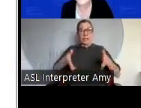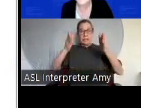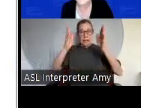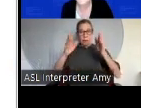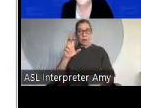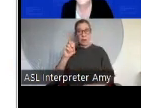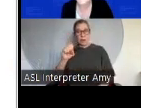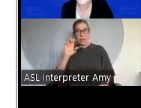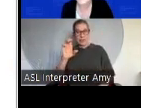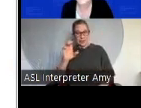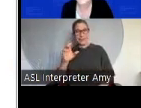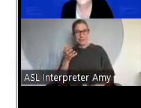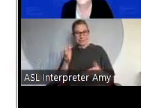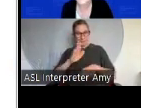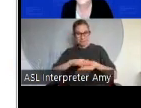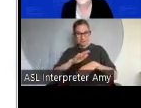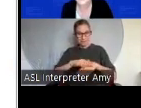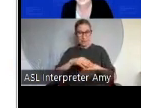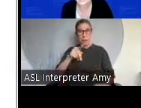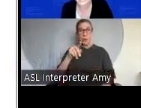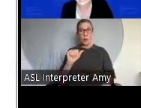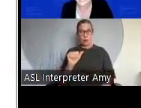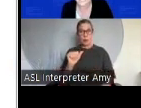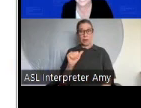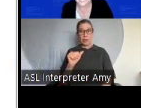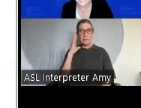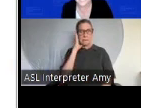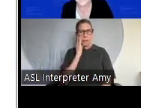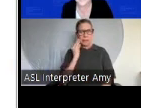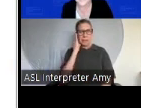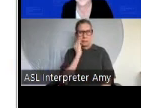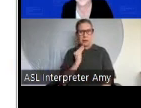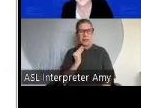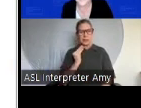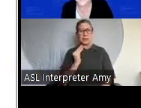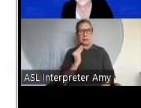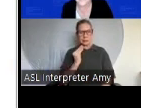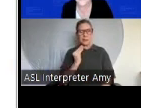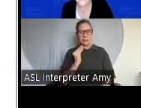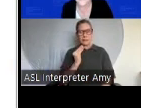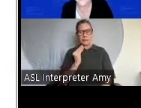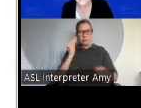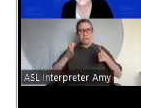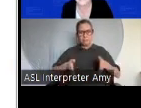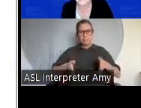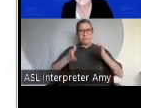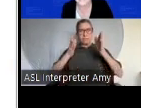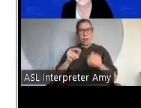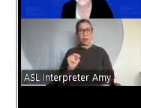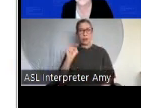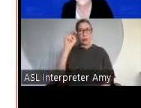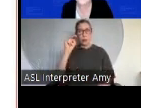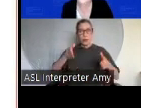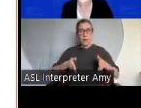seconds, please. And the Port Authority has experience with that. Tower, the North Tower here